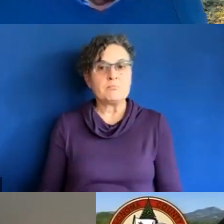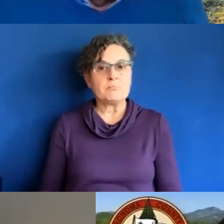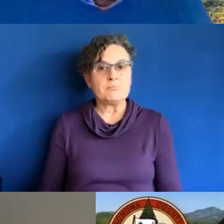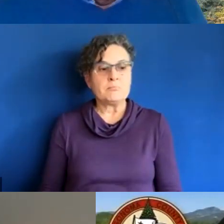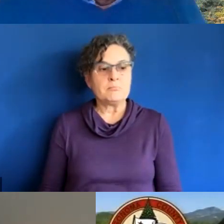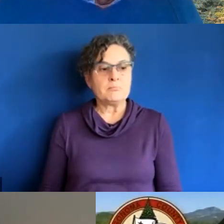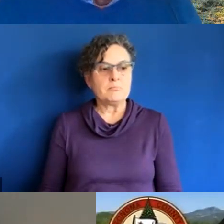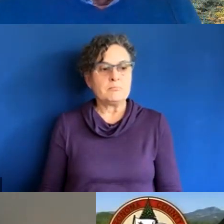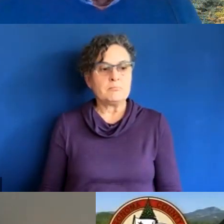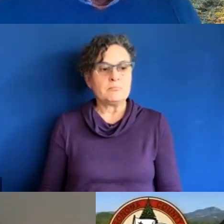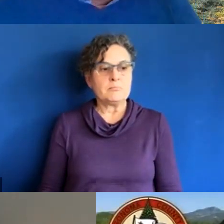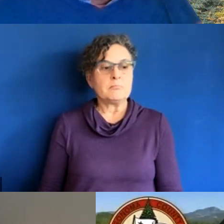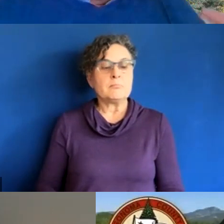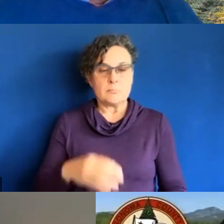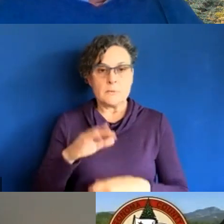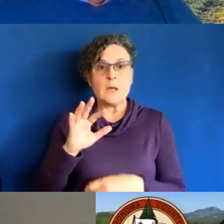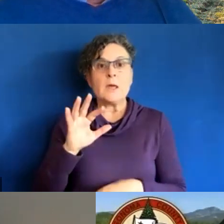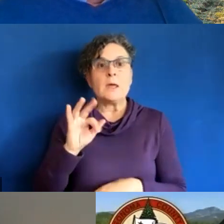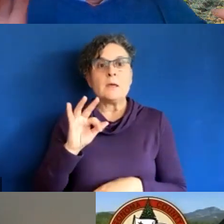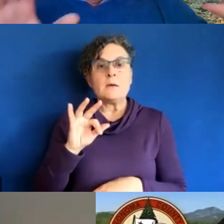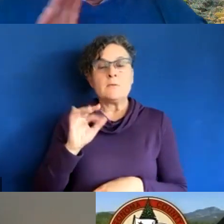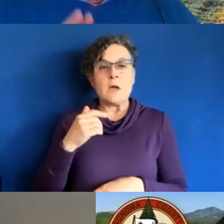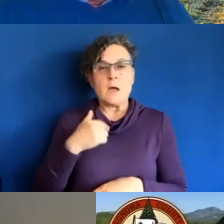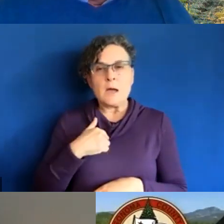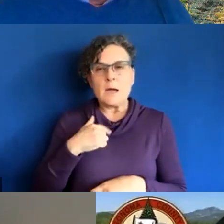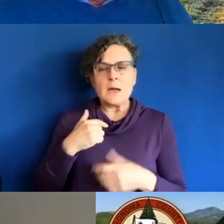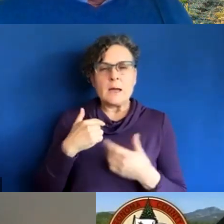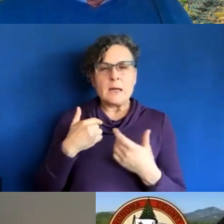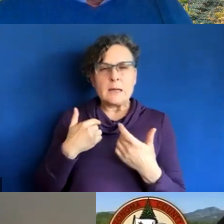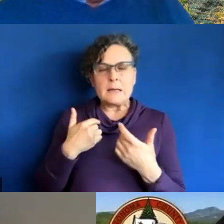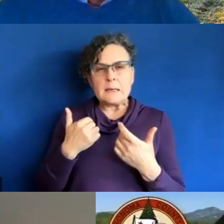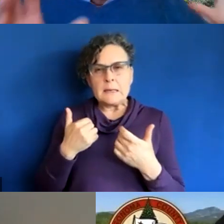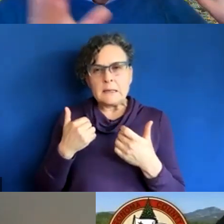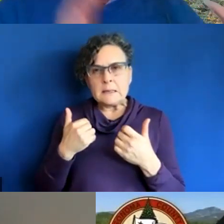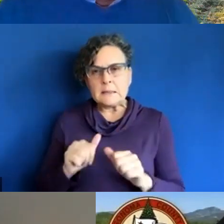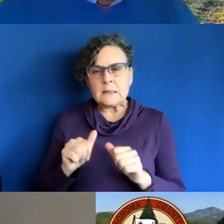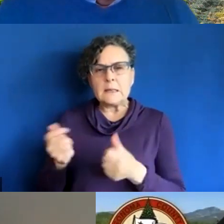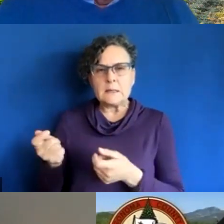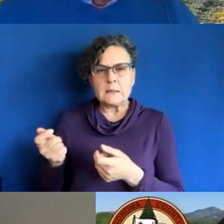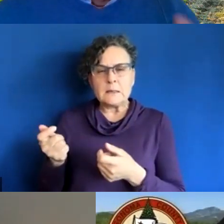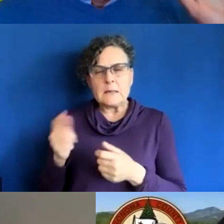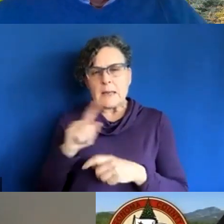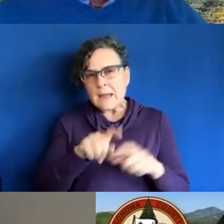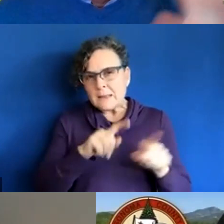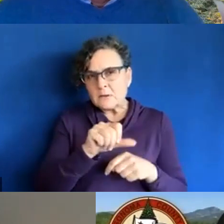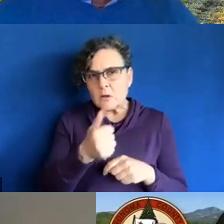If I can shift for a second, we have a few questions related to the possibility of other